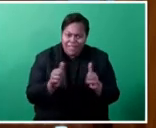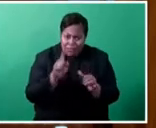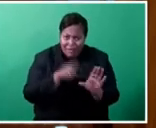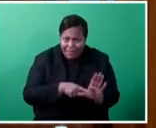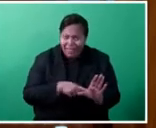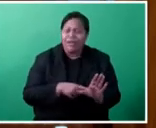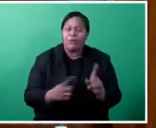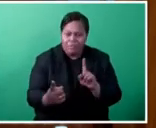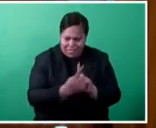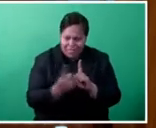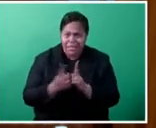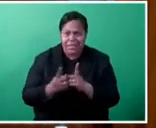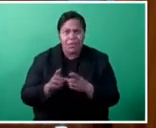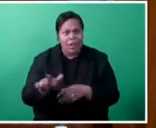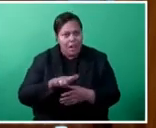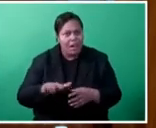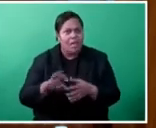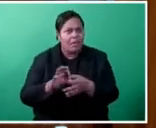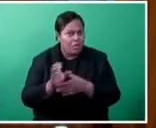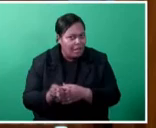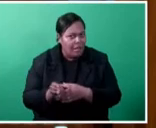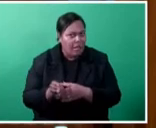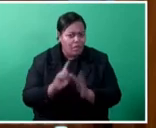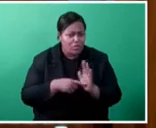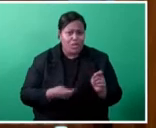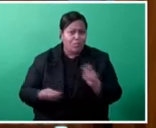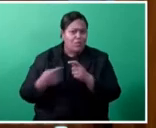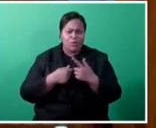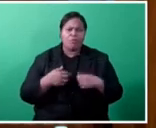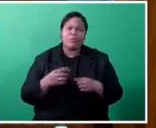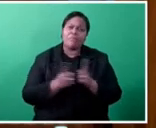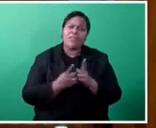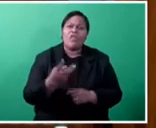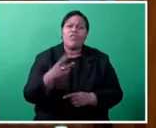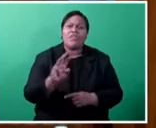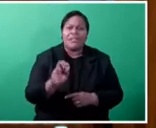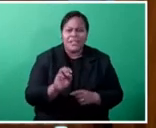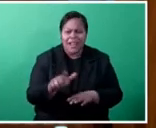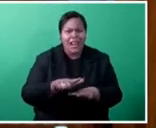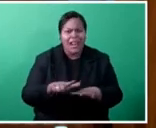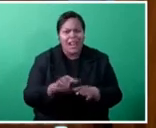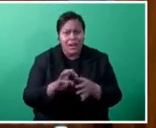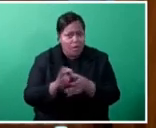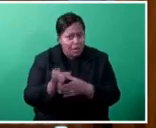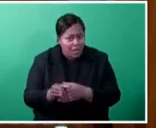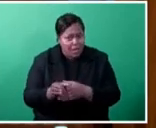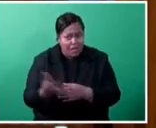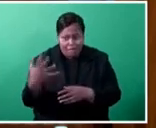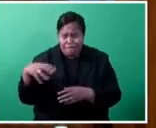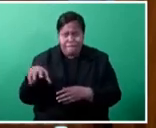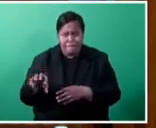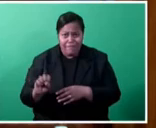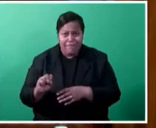August to the month of February, approximately 30 landowners awareness consultations, 30 landowners revisitation, and 50 roadshows